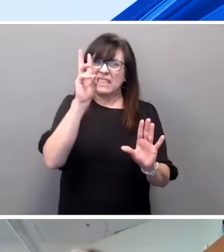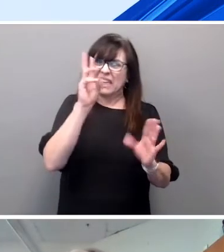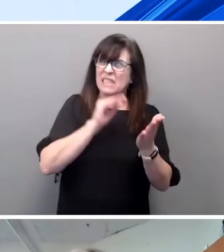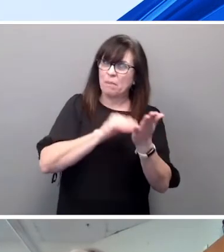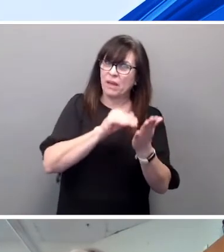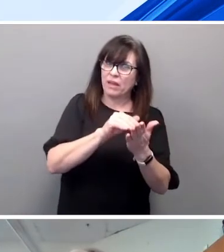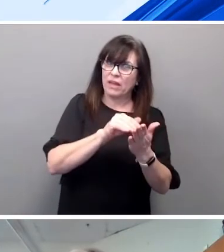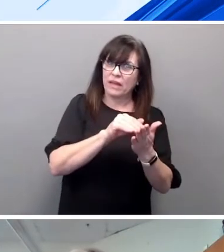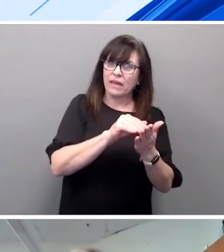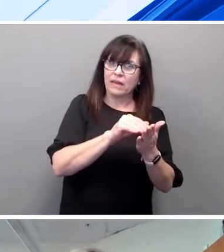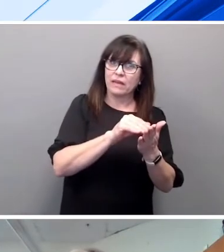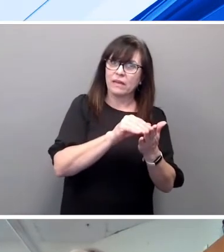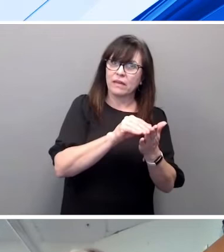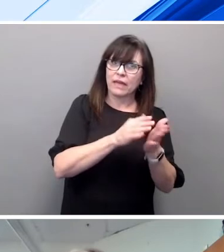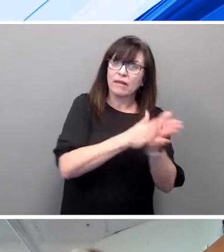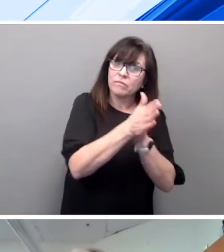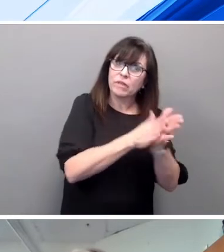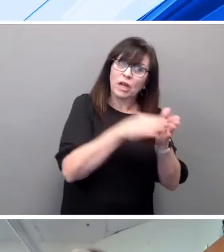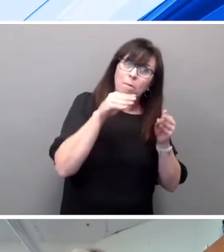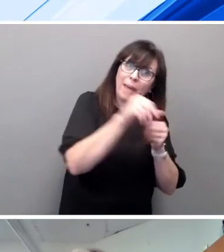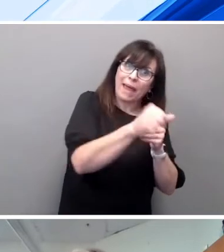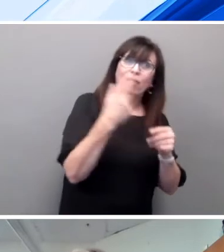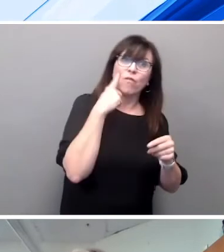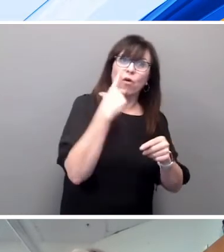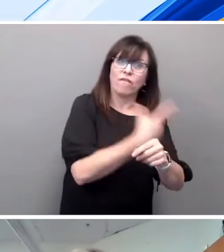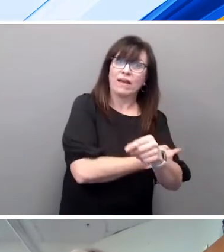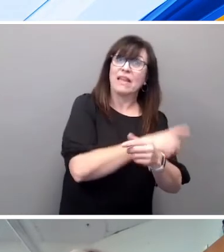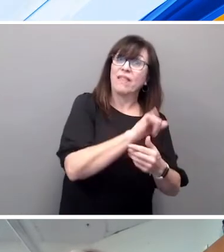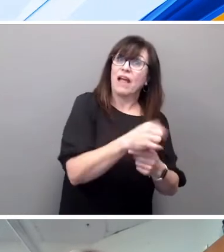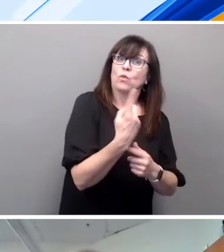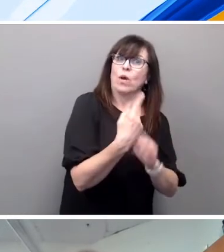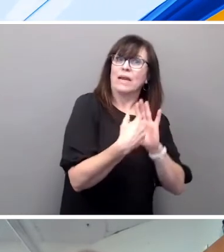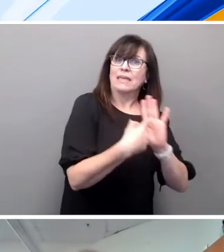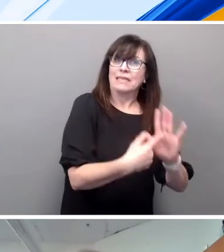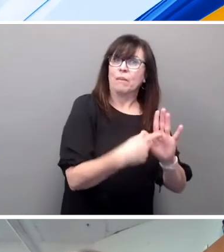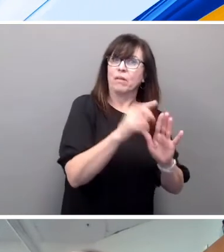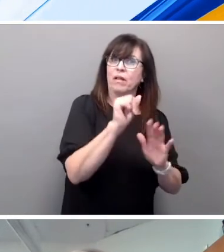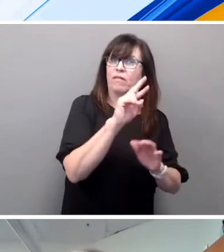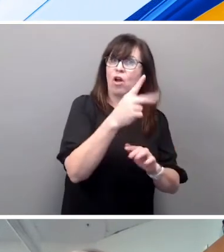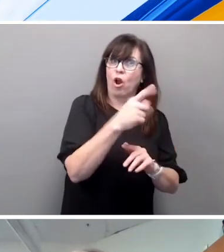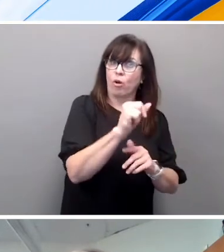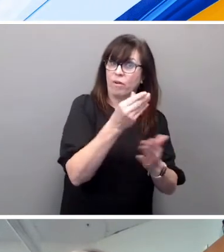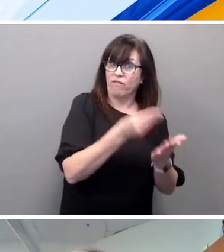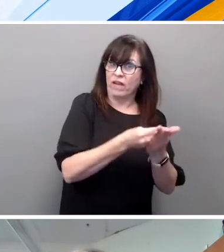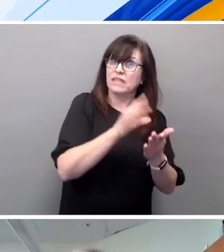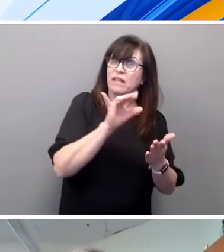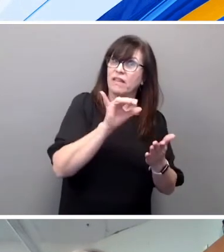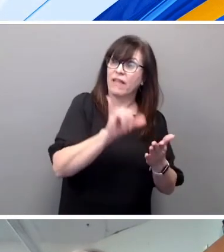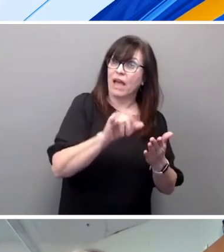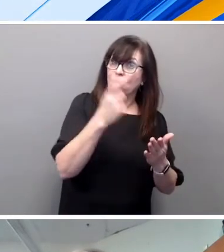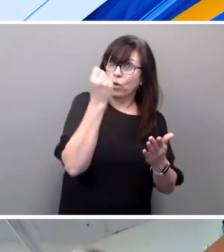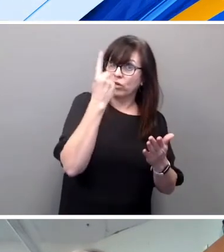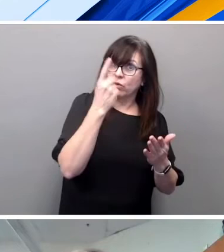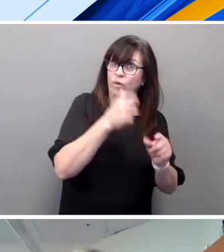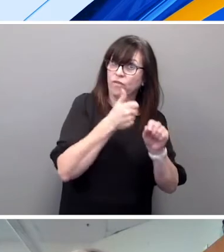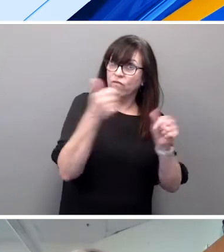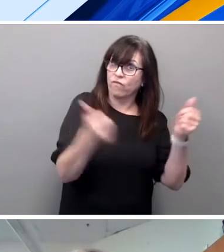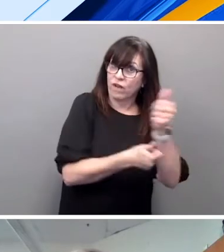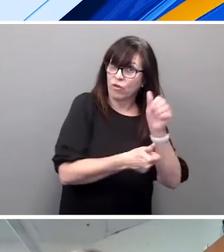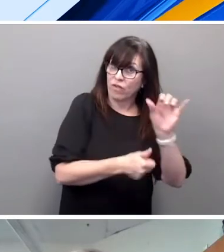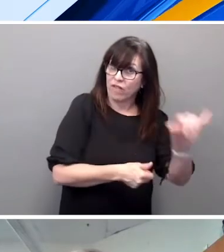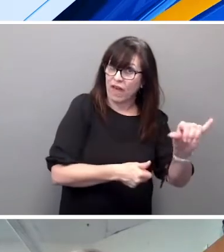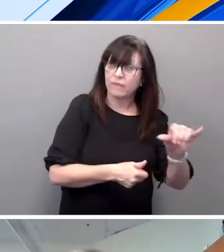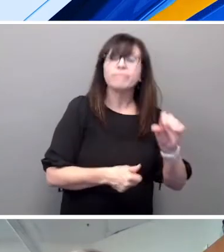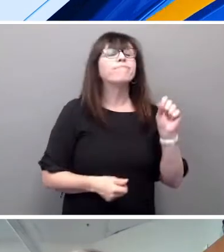in vaccine incentives would be an example of ARPA funds that your understanding is it would fall under that ruling.